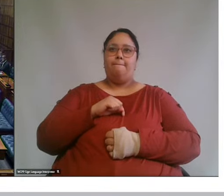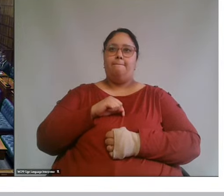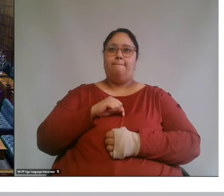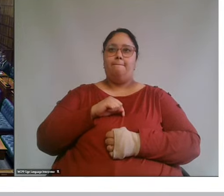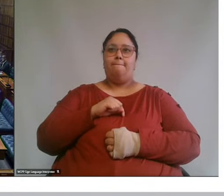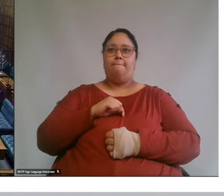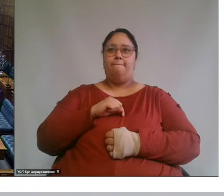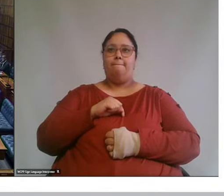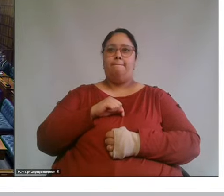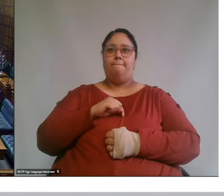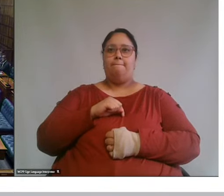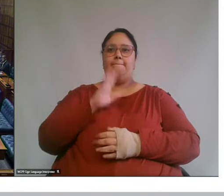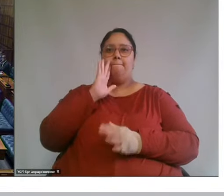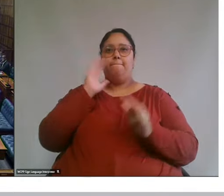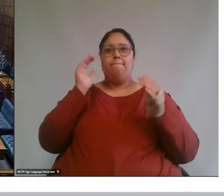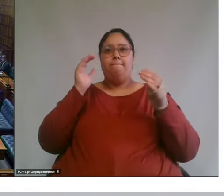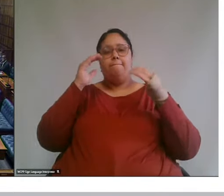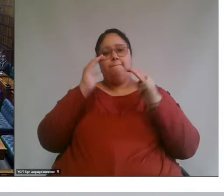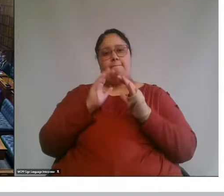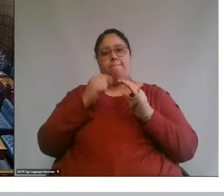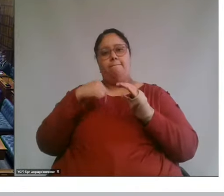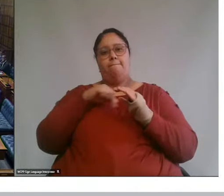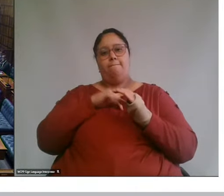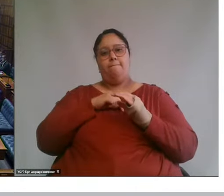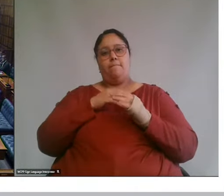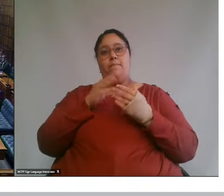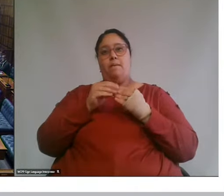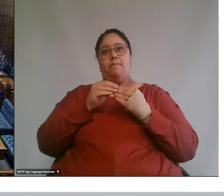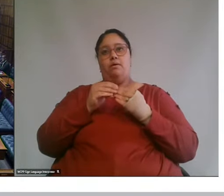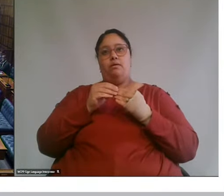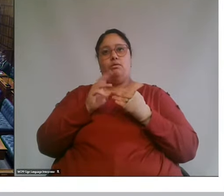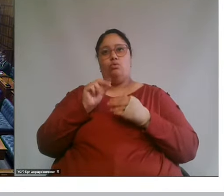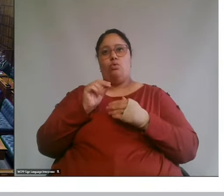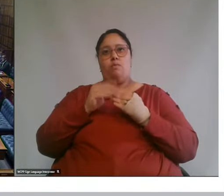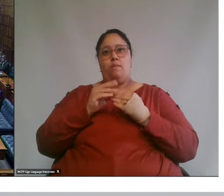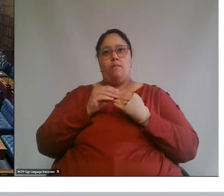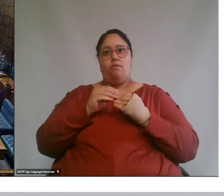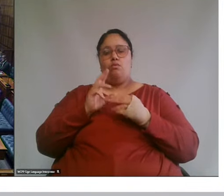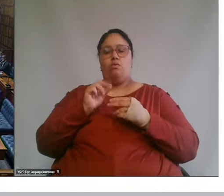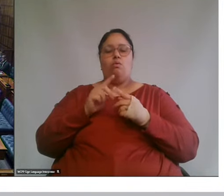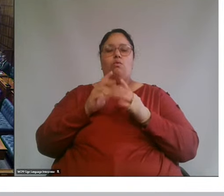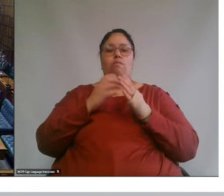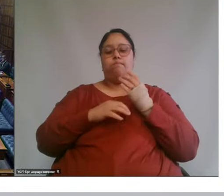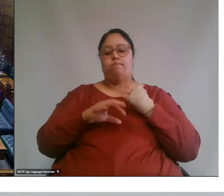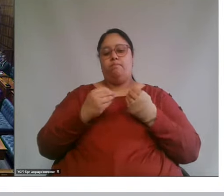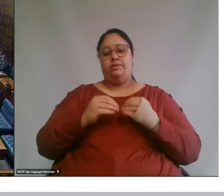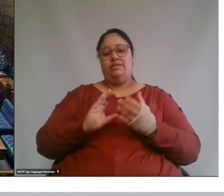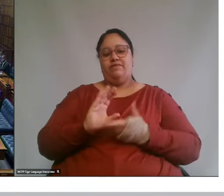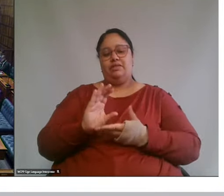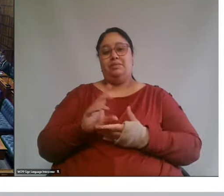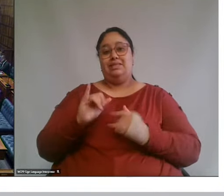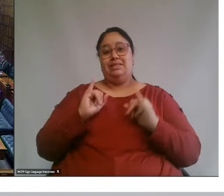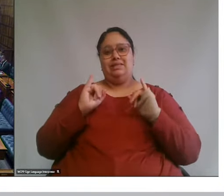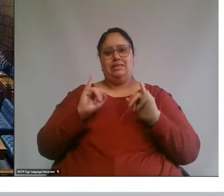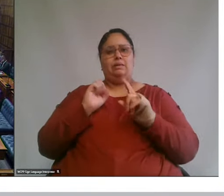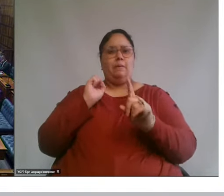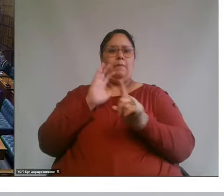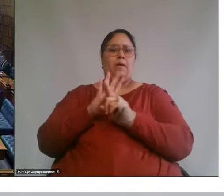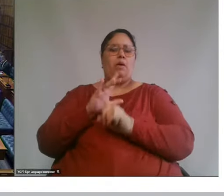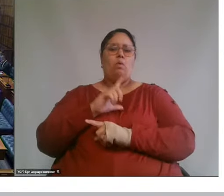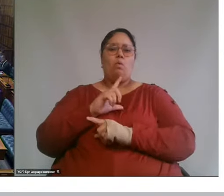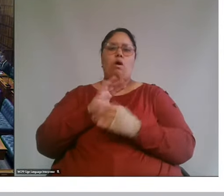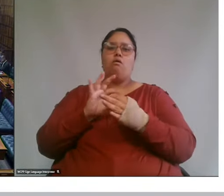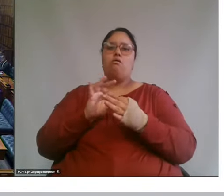here our focus and the board's Focus was on the conver verion of our investor pipeline this was seriously hampered by our